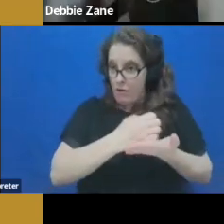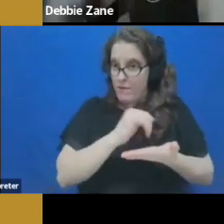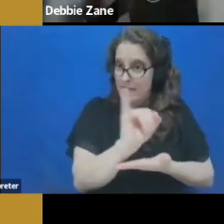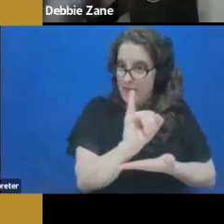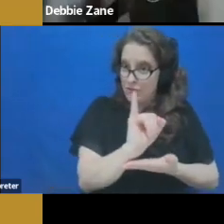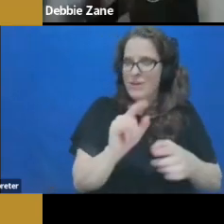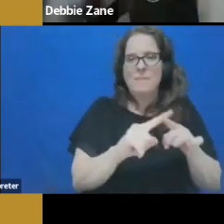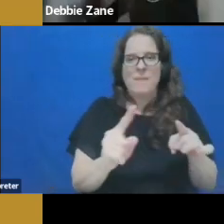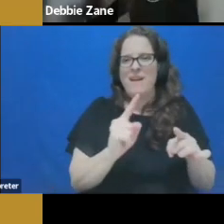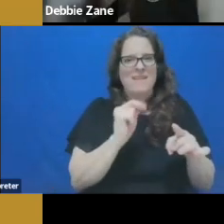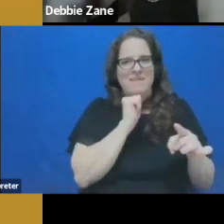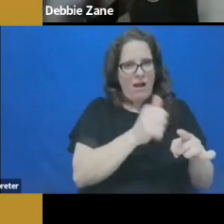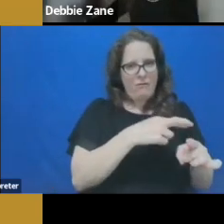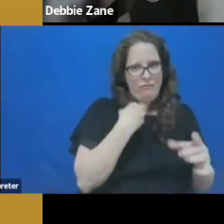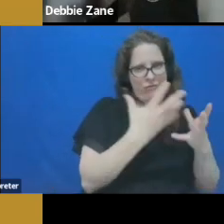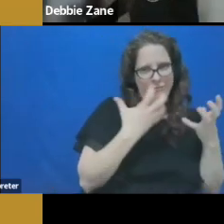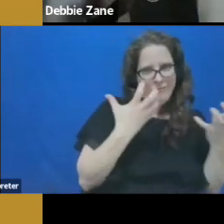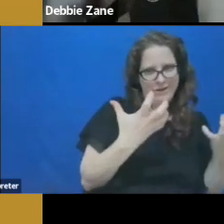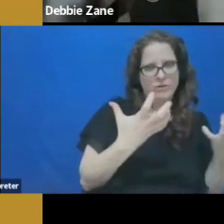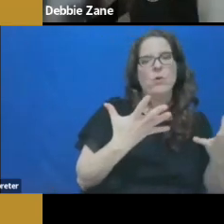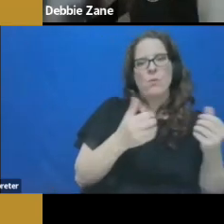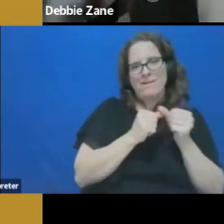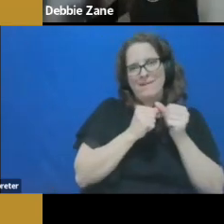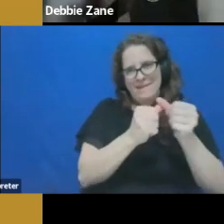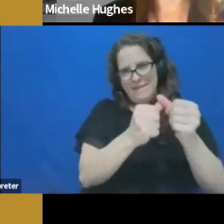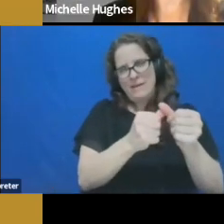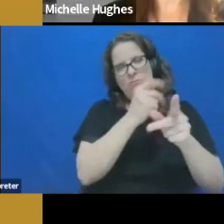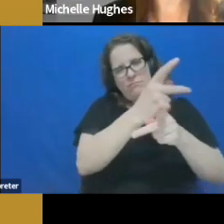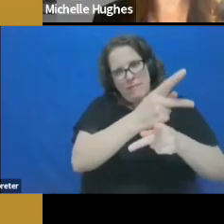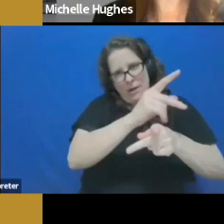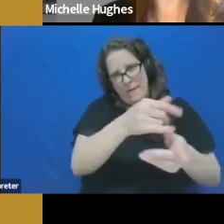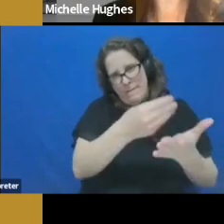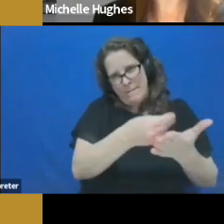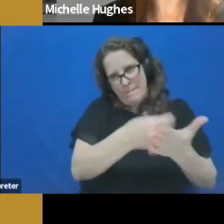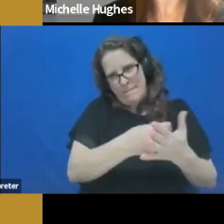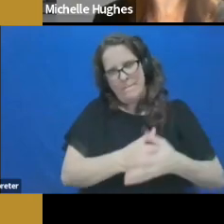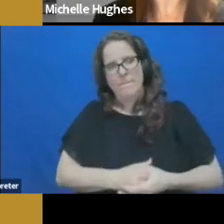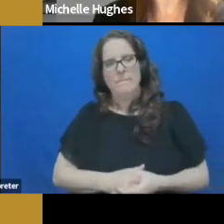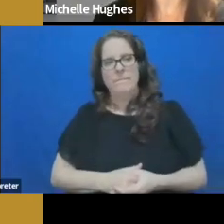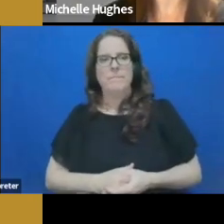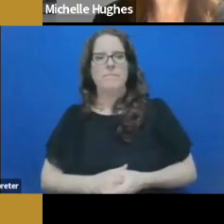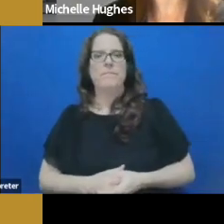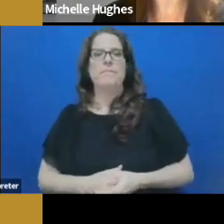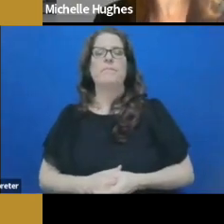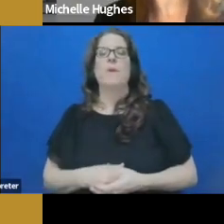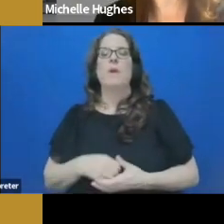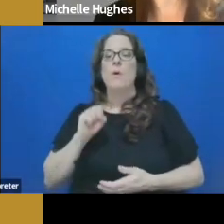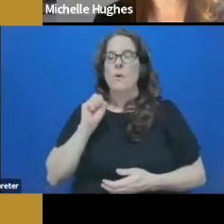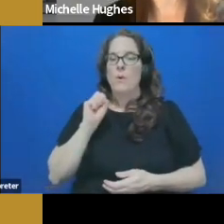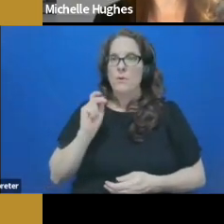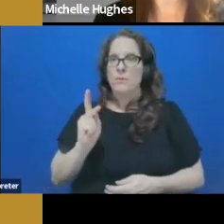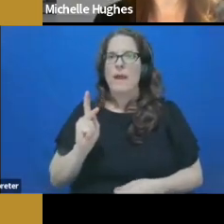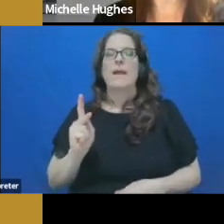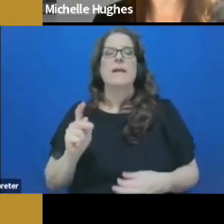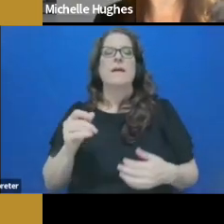Next slide, please. Okay, so as we sum up, we can look at some best practices